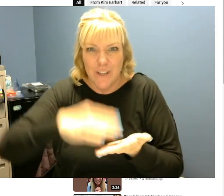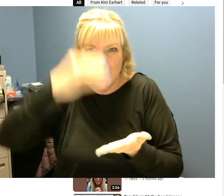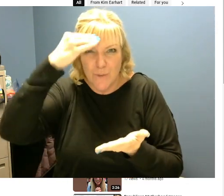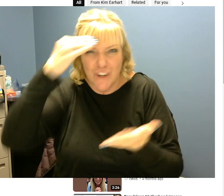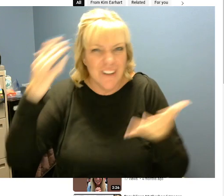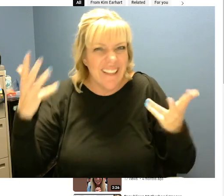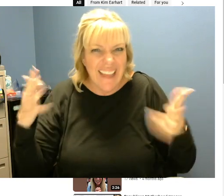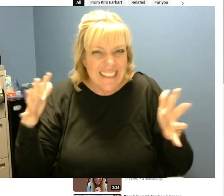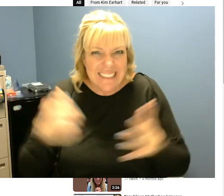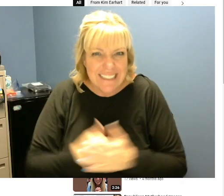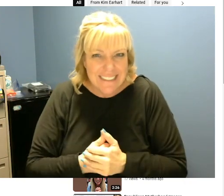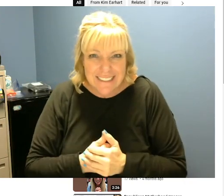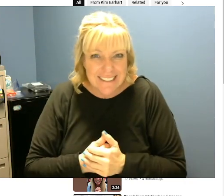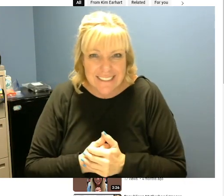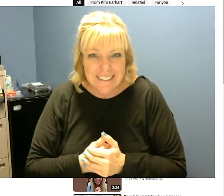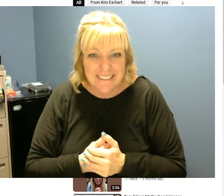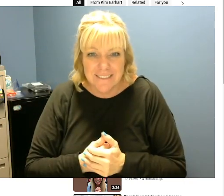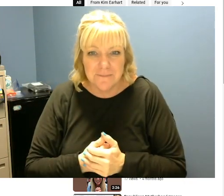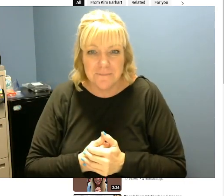about